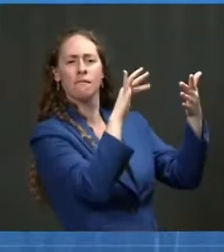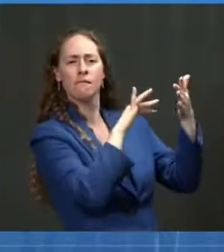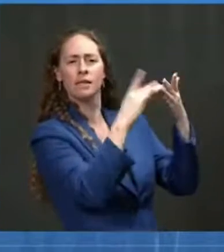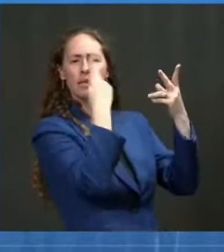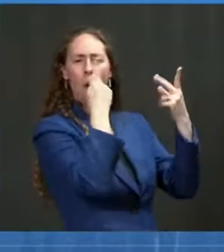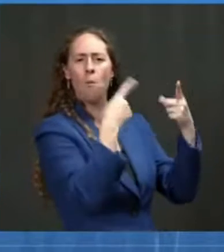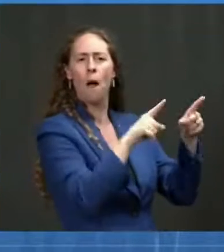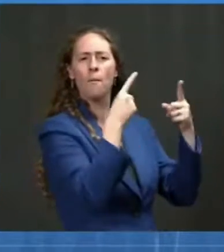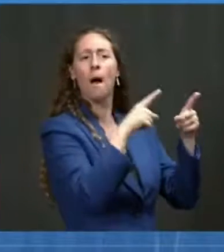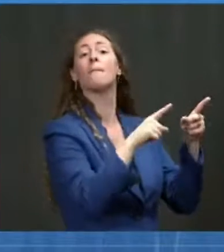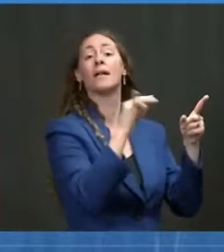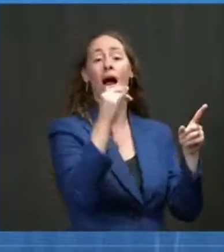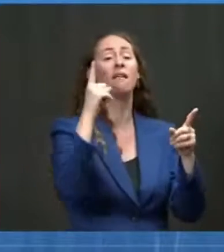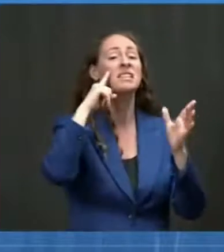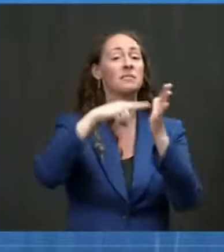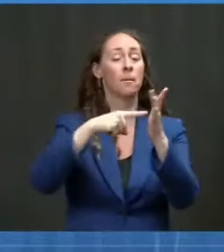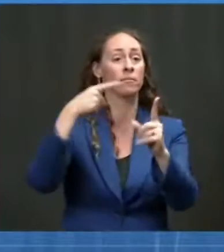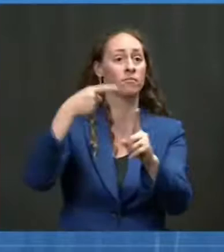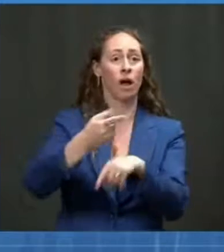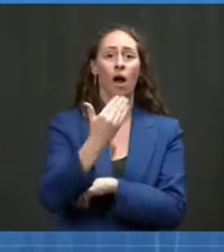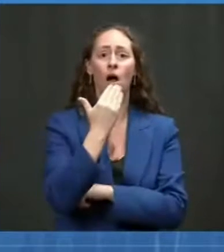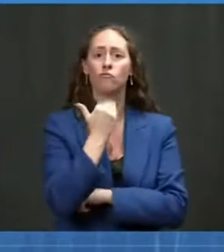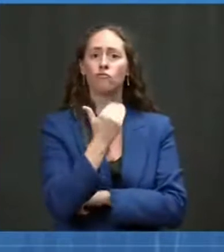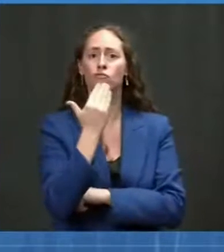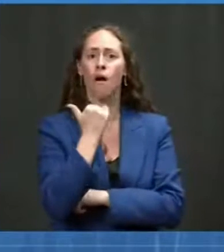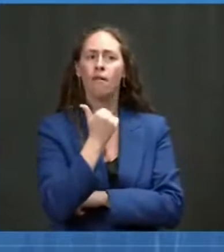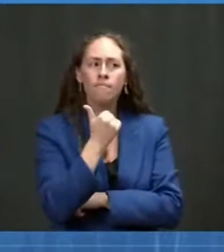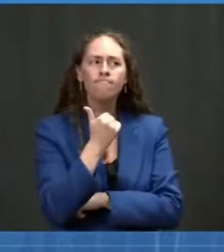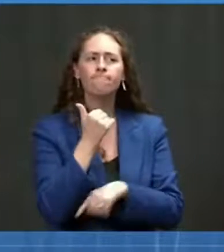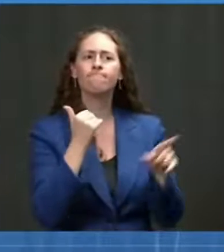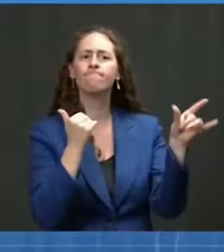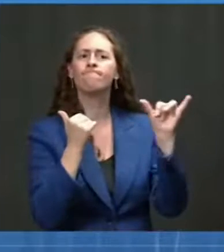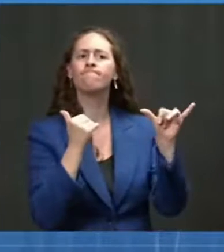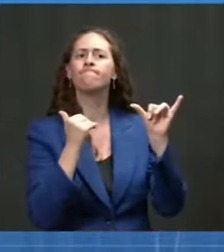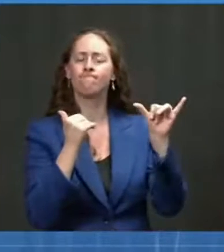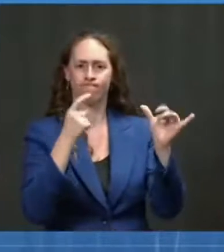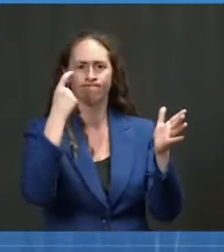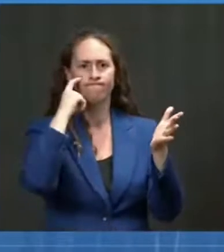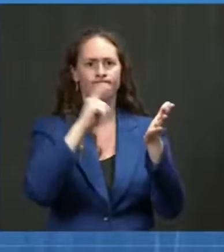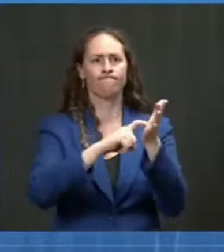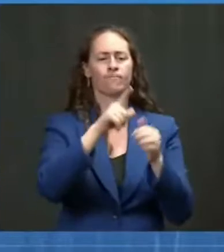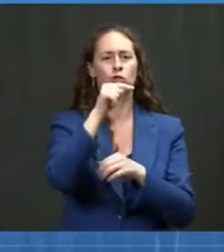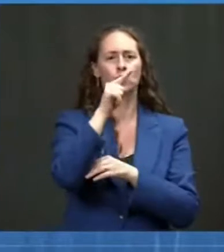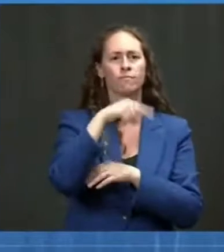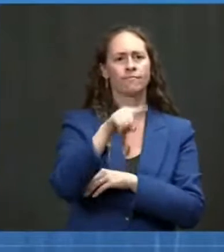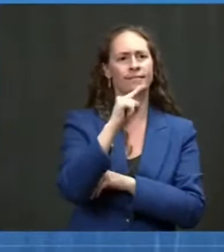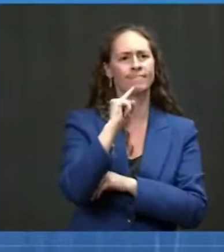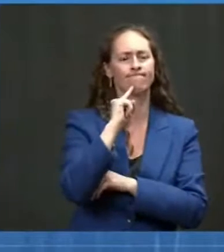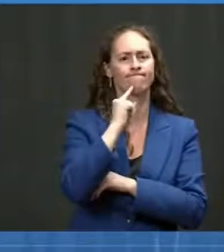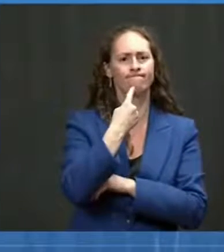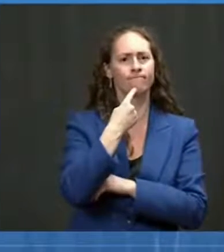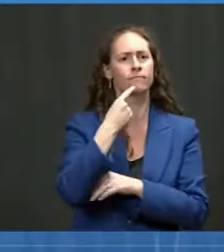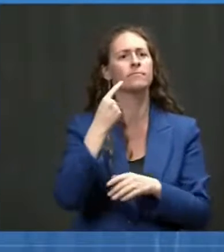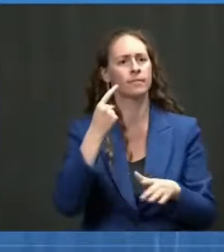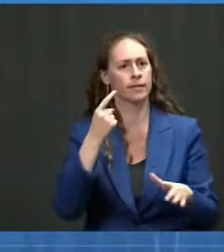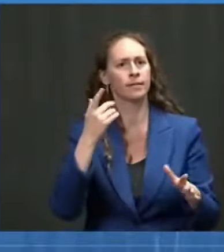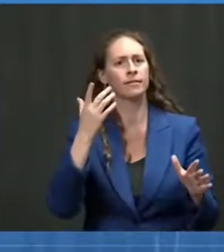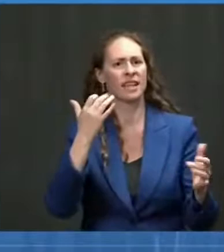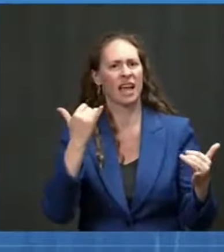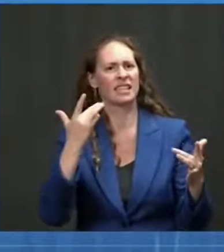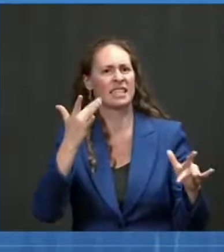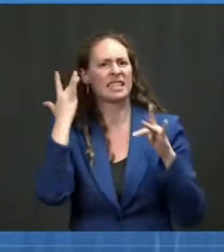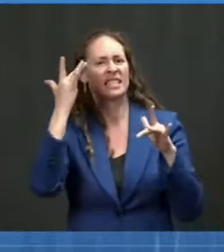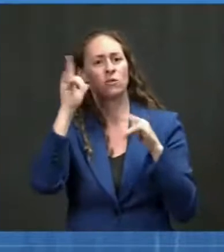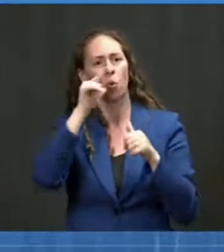have demonstrated a worsening of infections amongst vaccinated people over time. And so